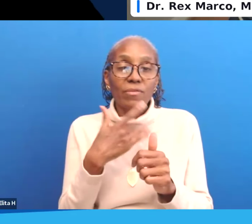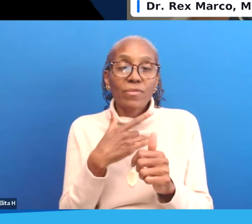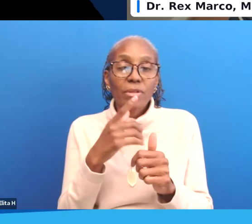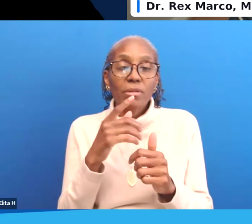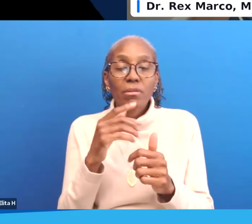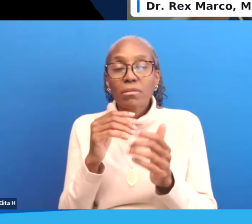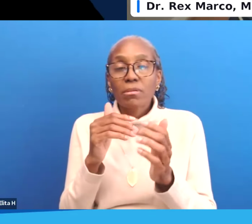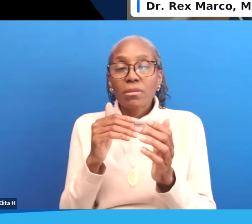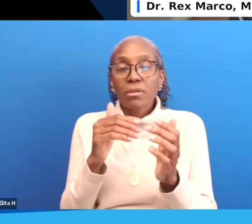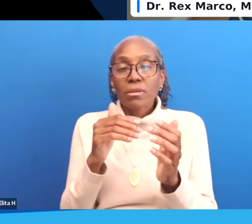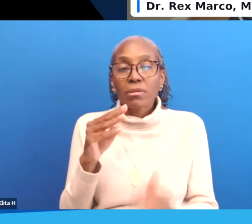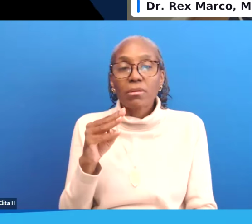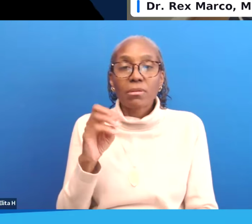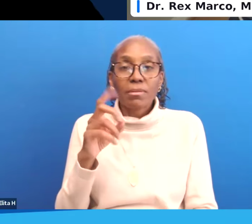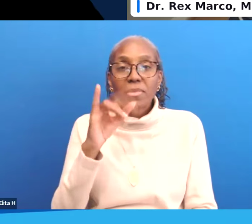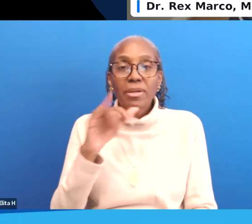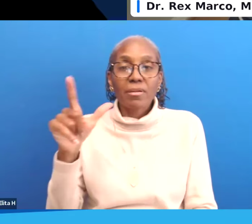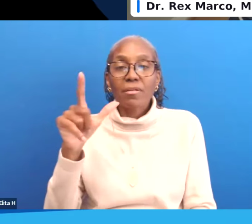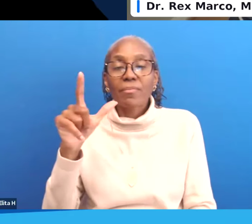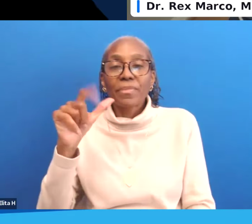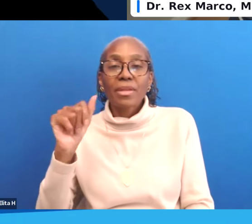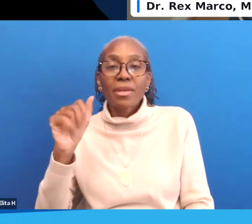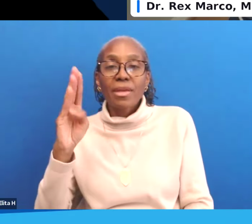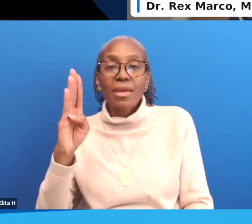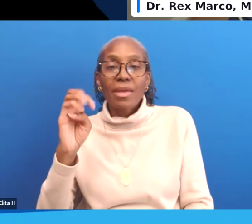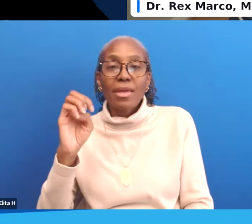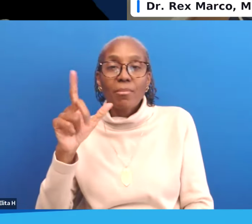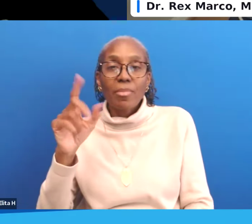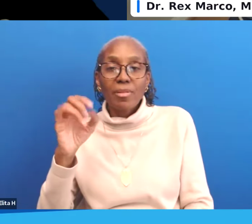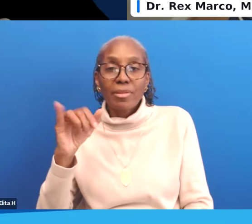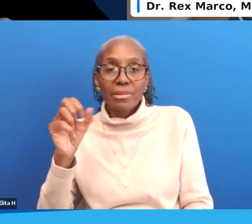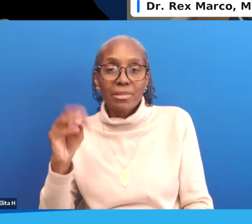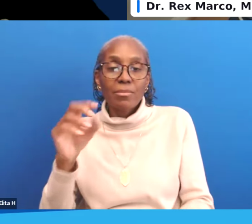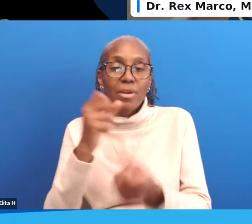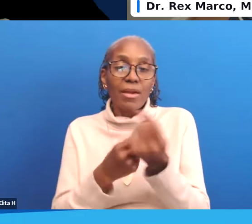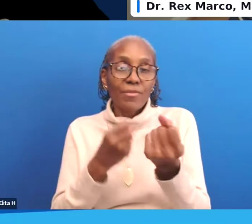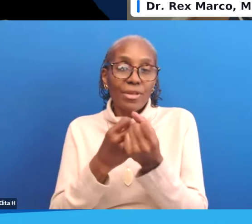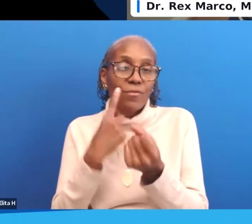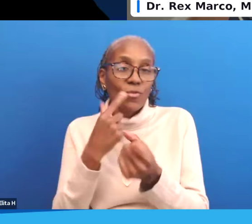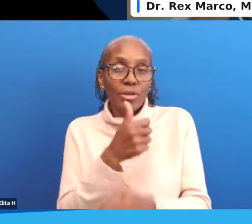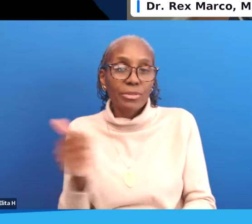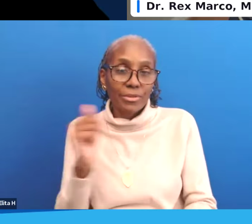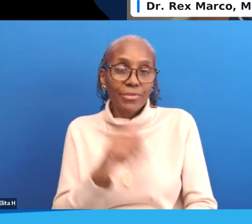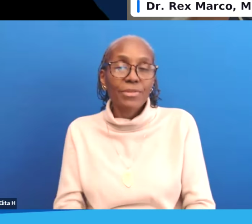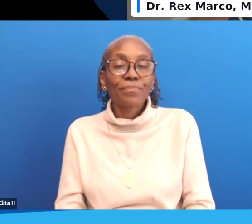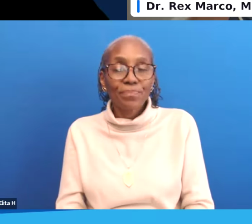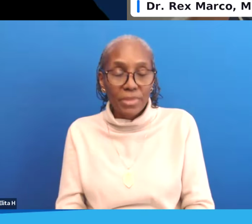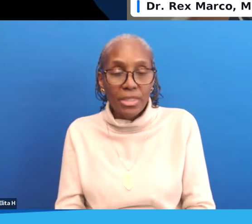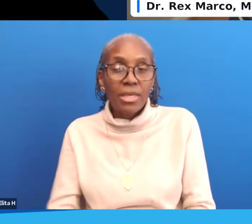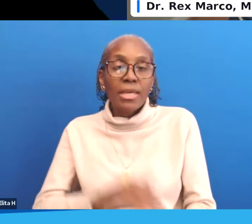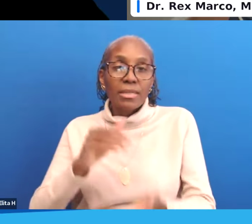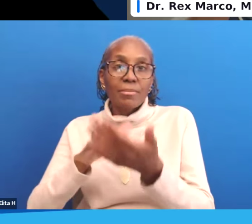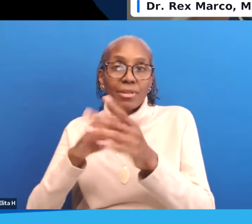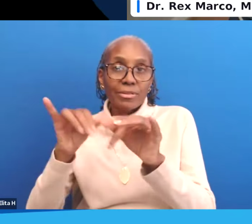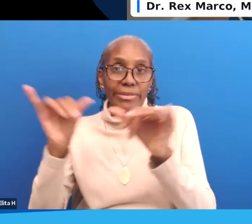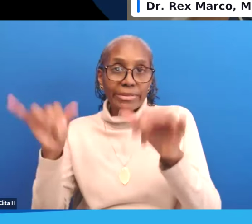medical ableism or we need to advocate for ourselves uh, in the medical system?